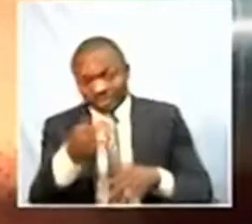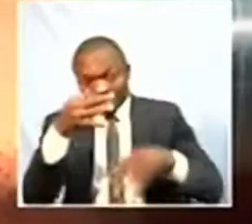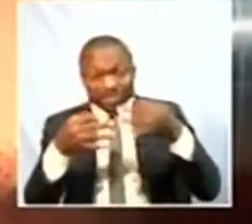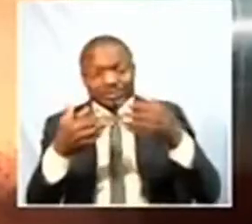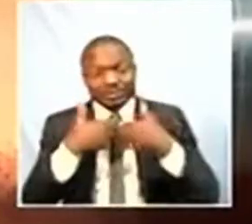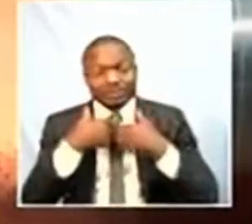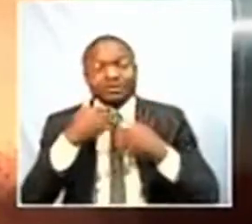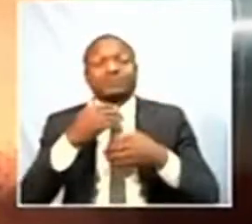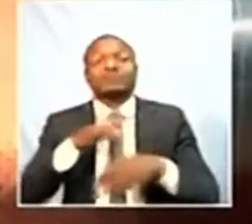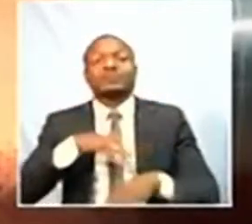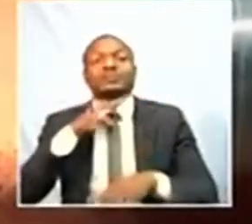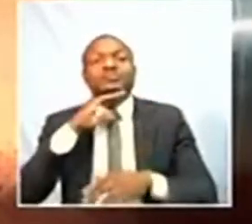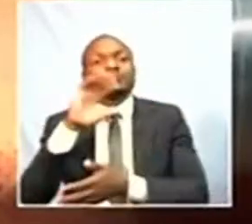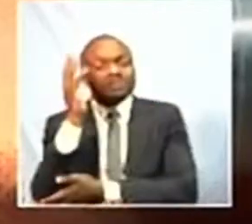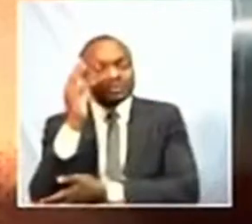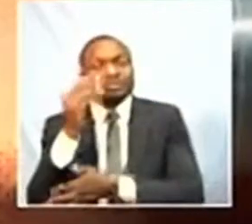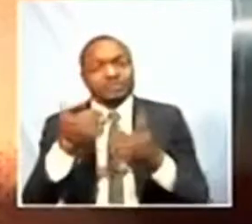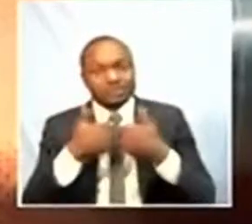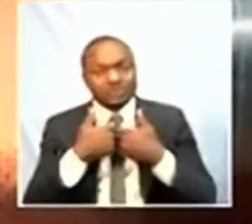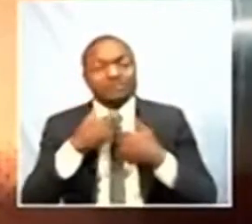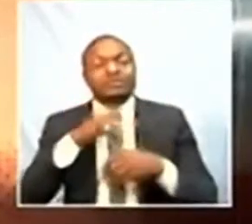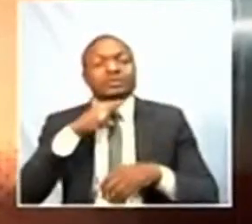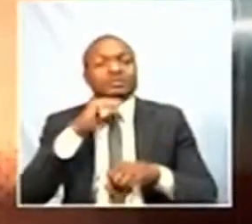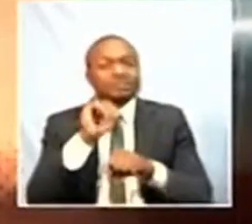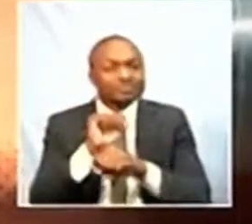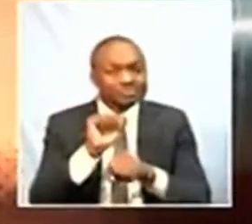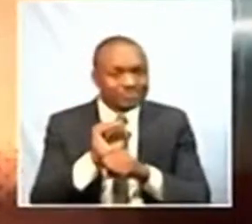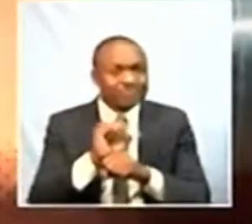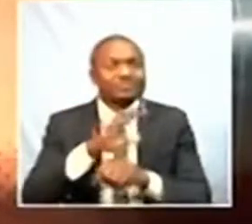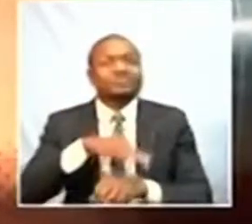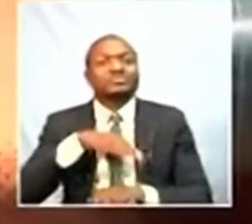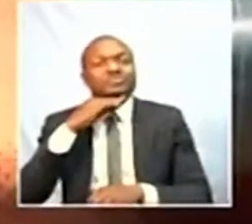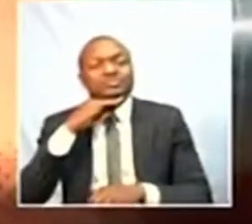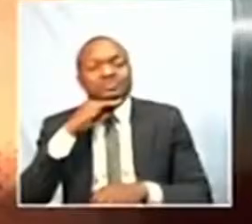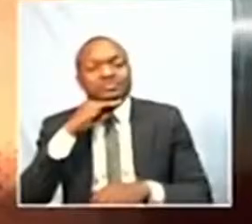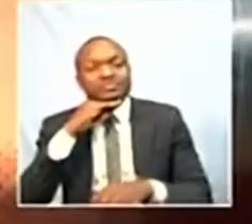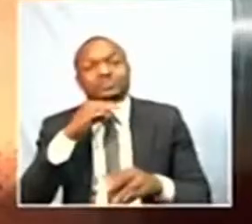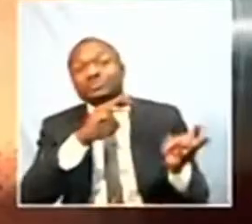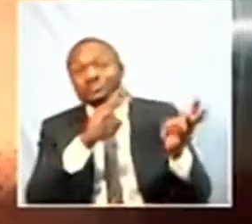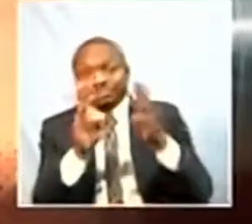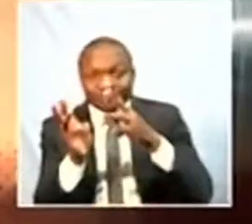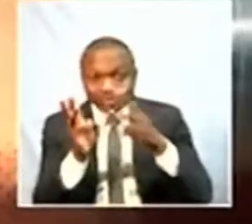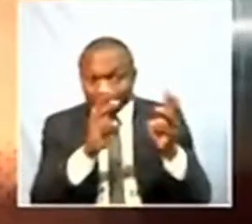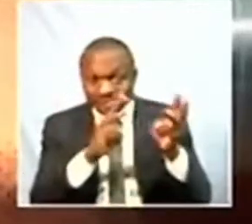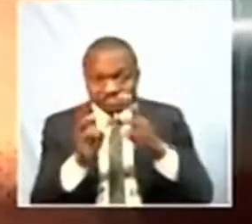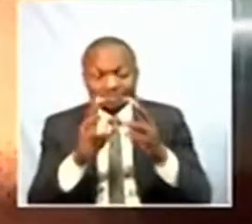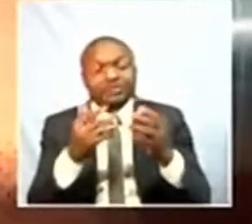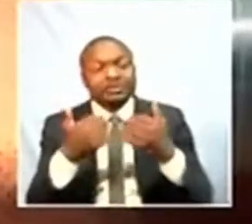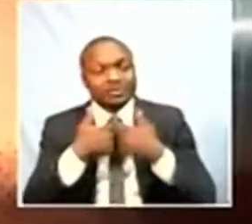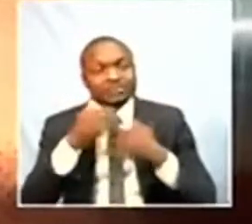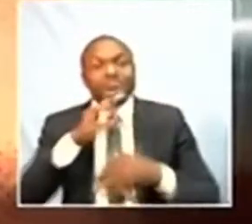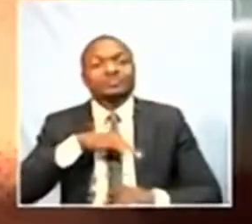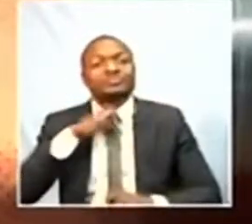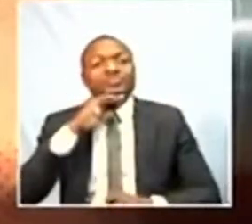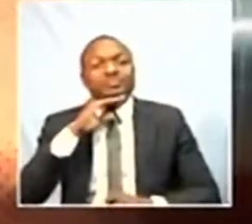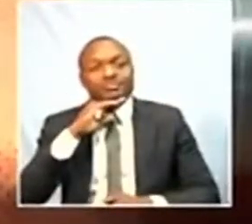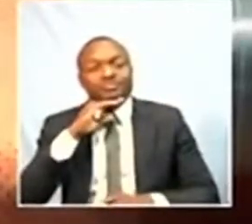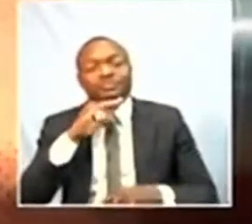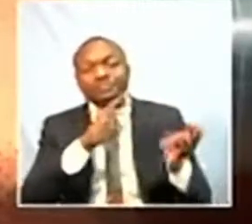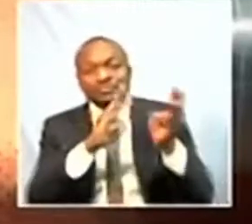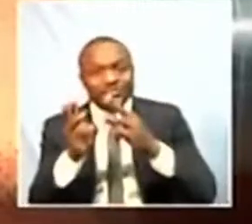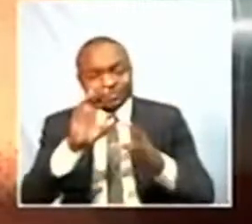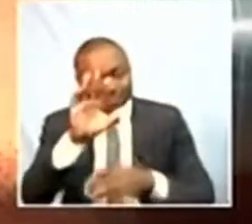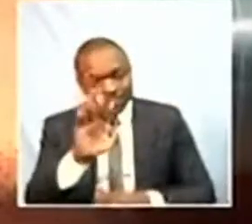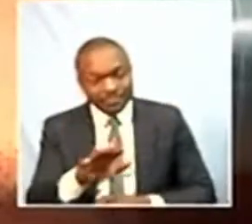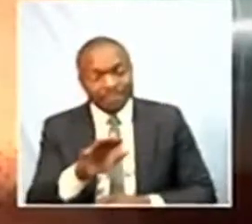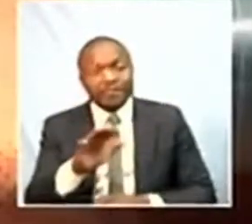enough trees, we'll have enough employment, we'll have enough carbon repairment of the, we will have enough carbon that will be maintained,